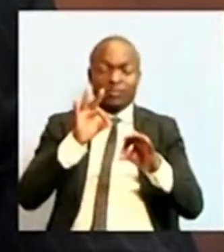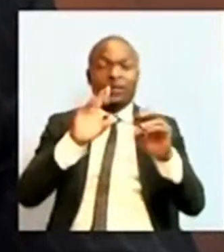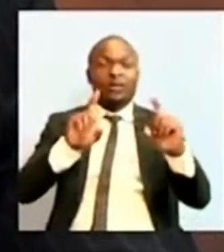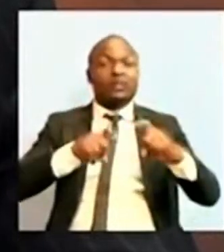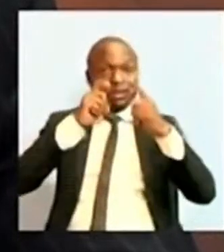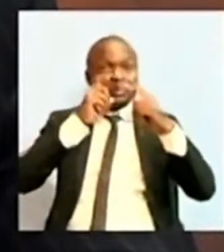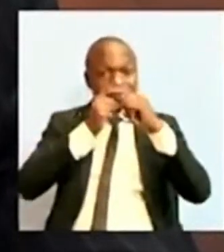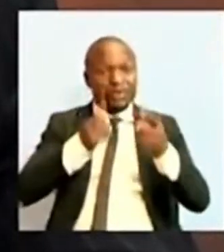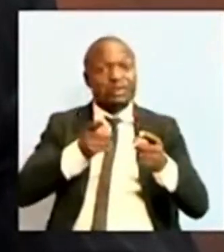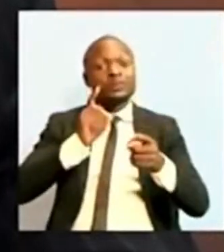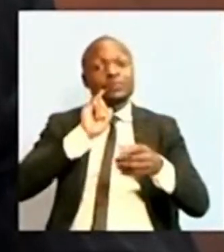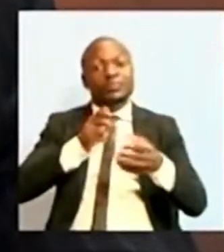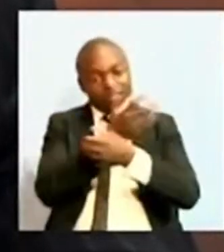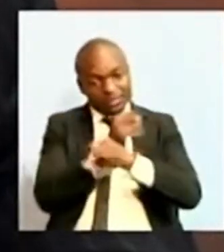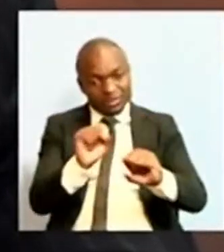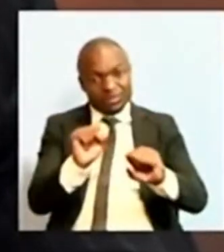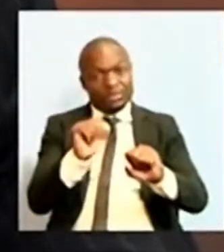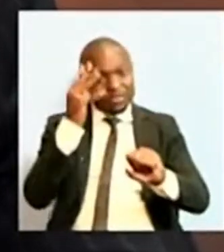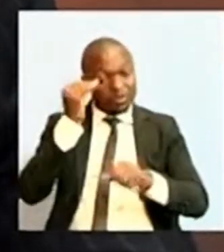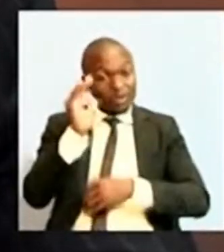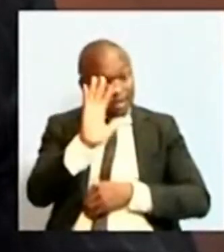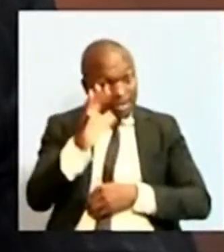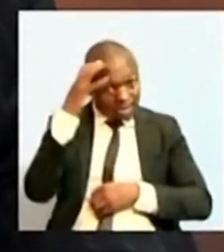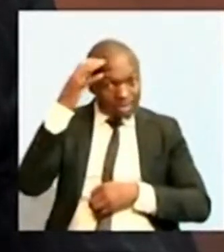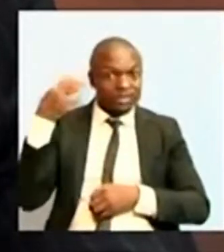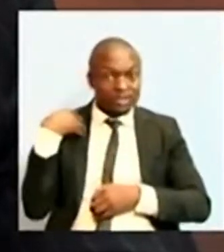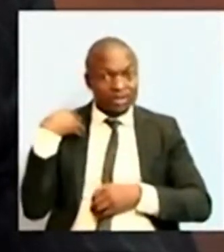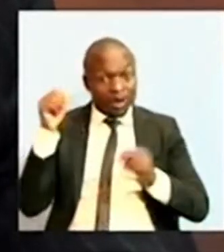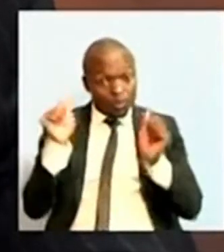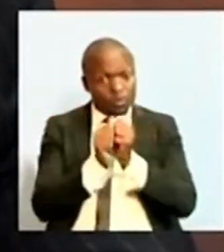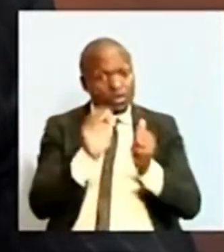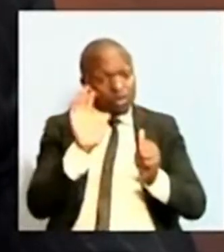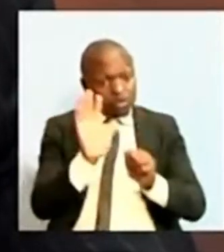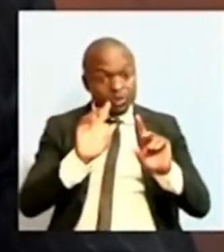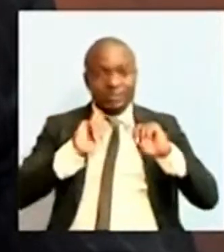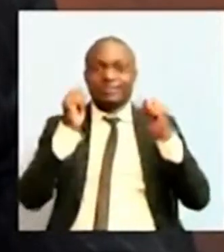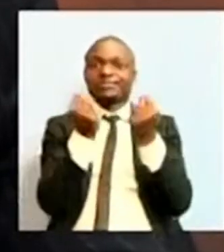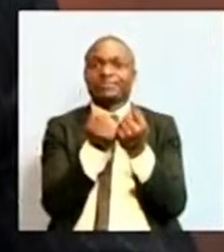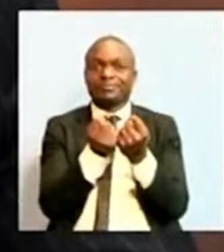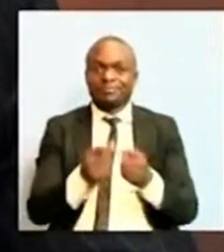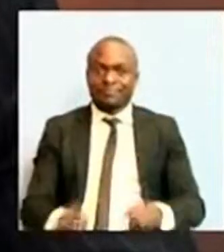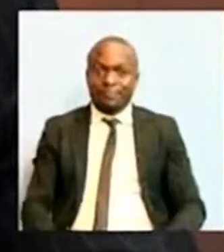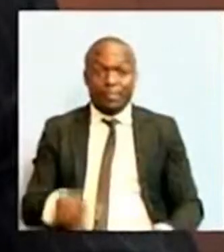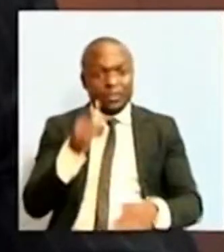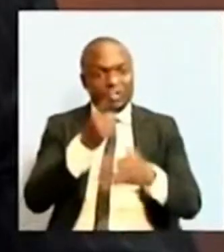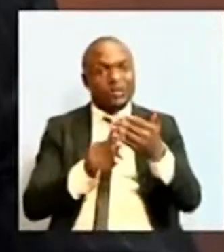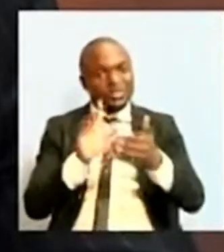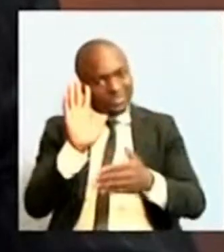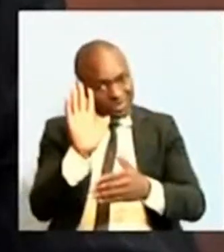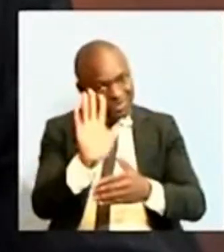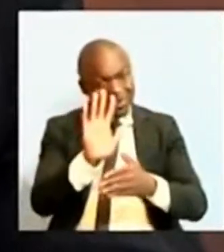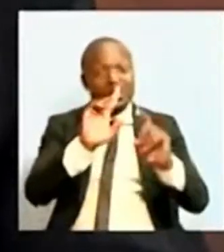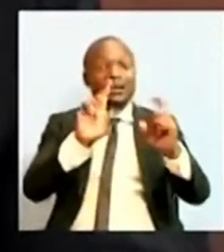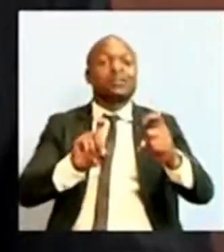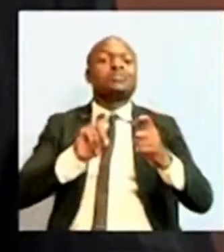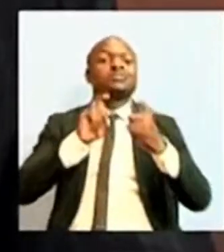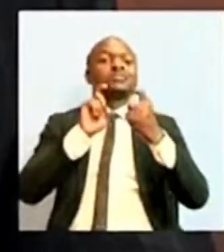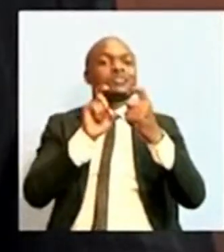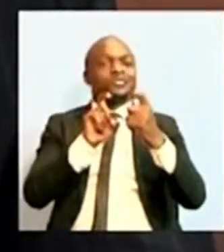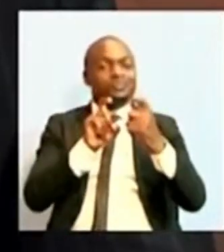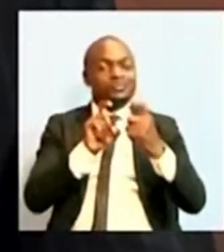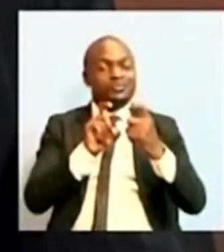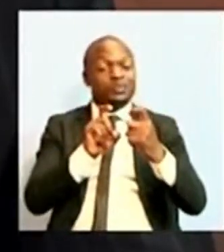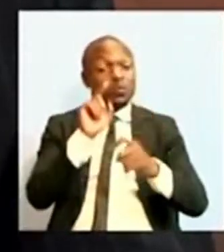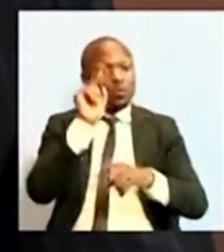this. That's why you're in that office today, together with your entire team. So what is your challenge really